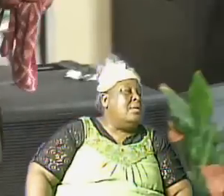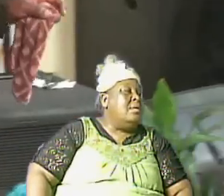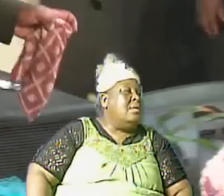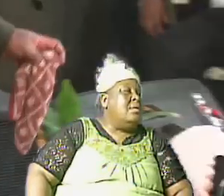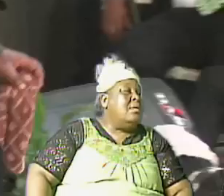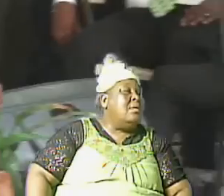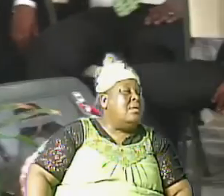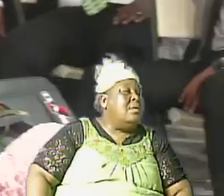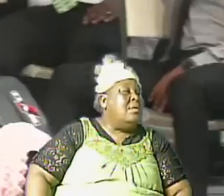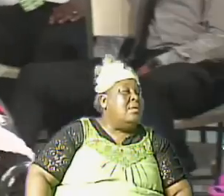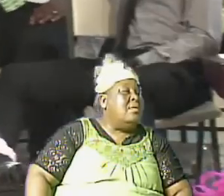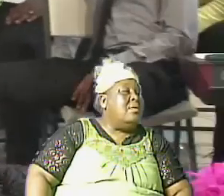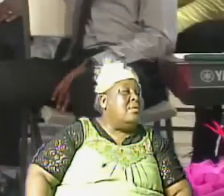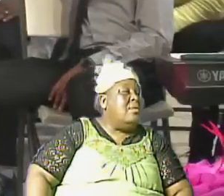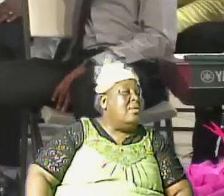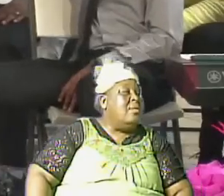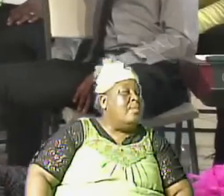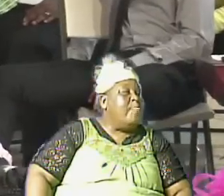Can I tell you?